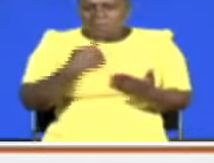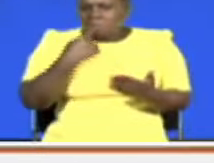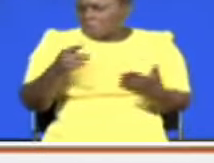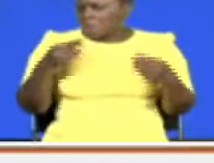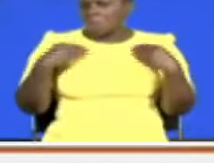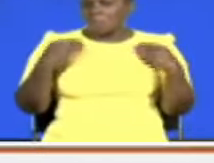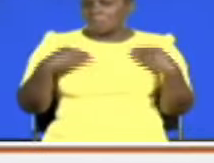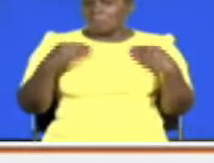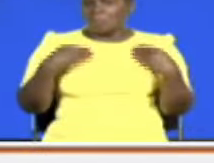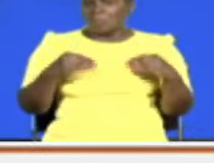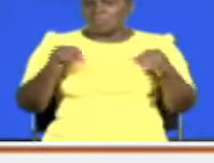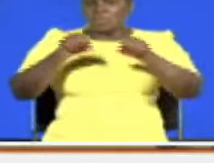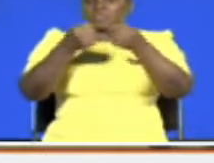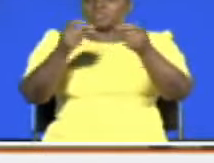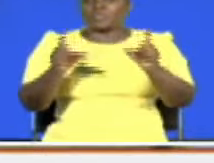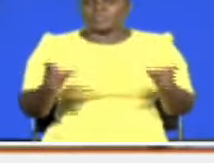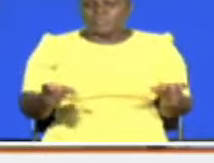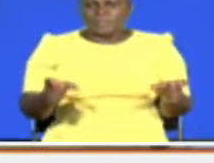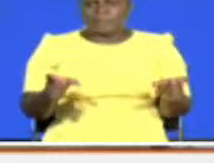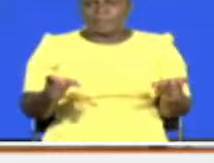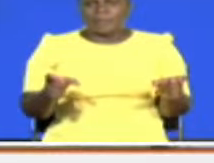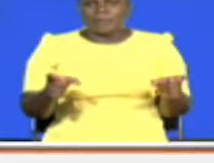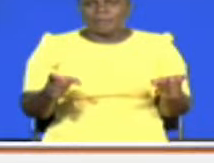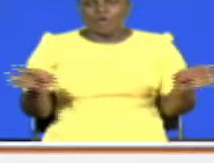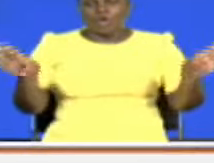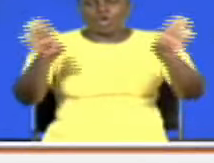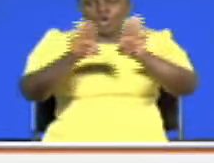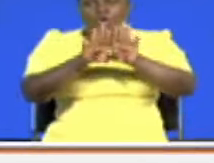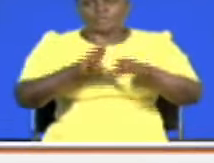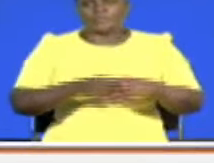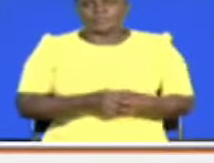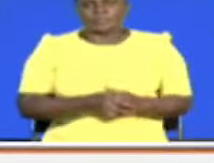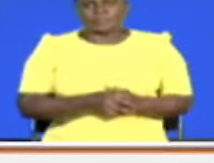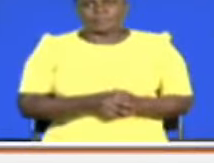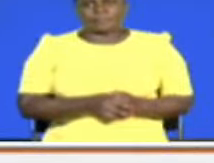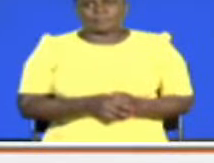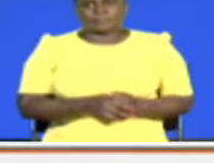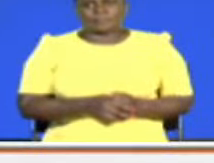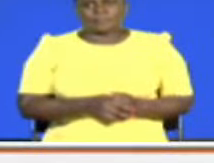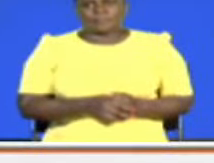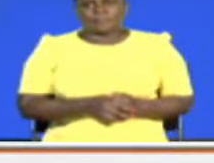claims circulating on social media that the park was closed.